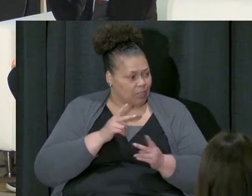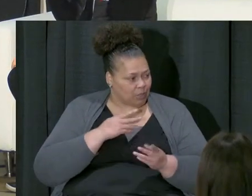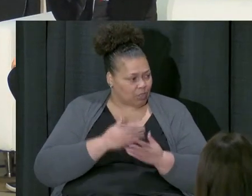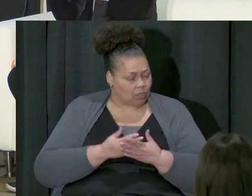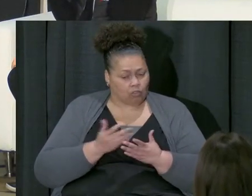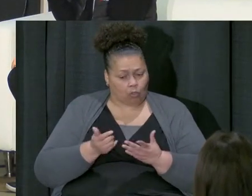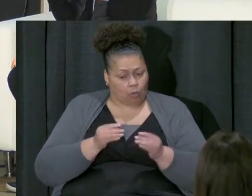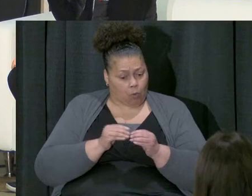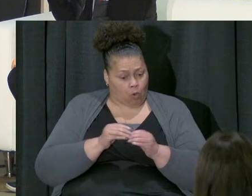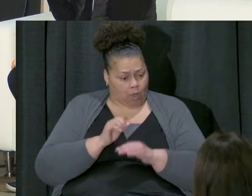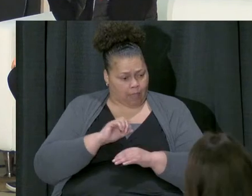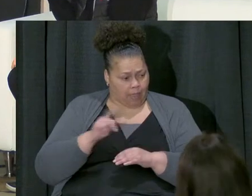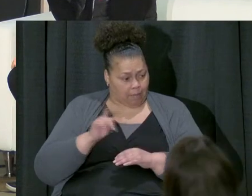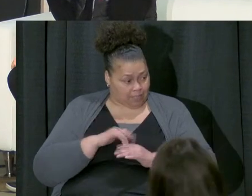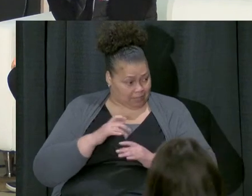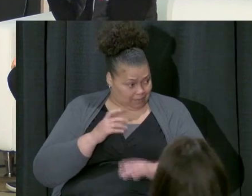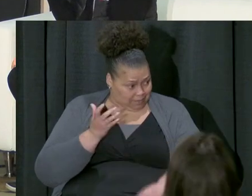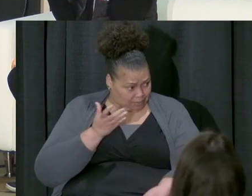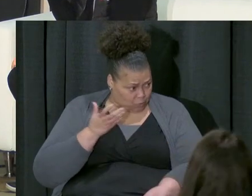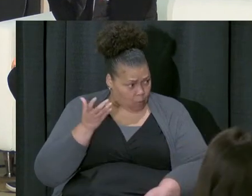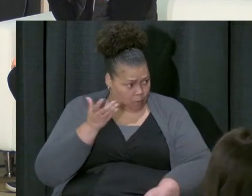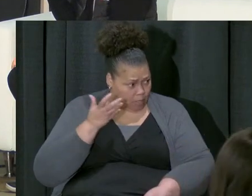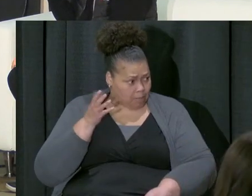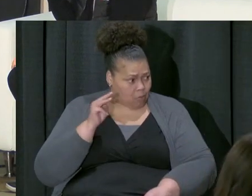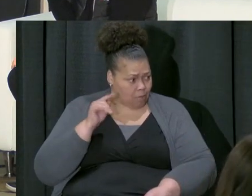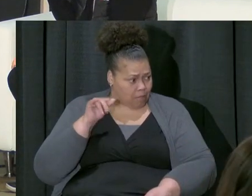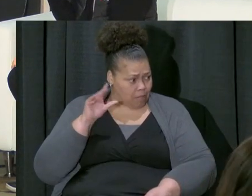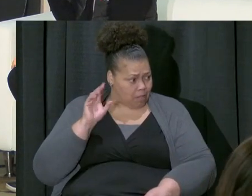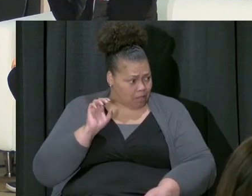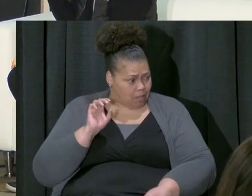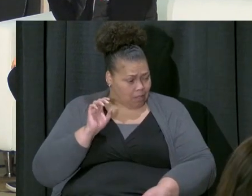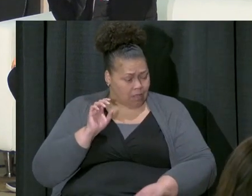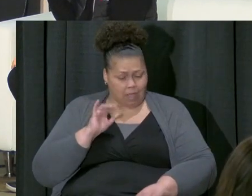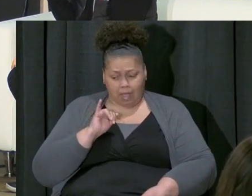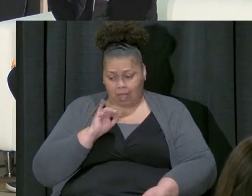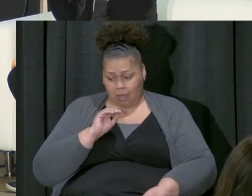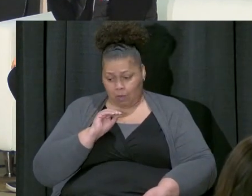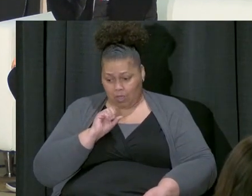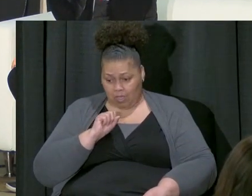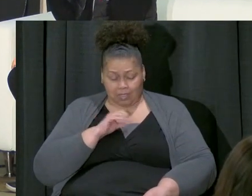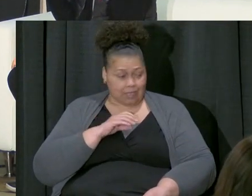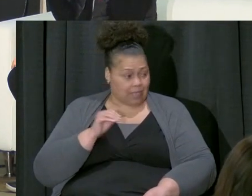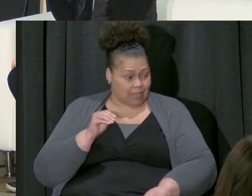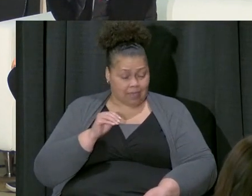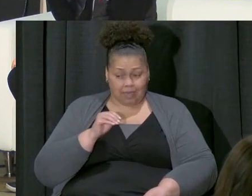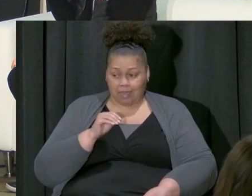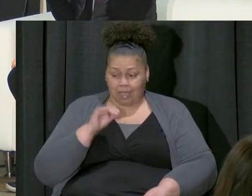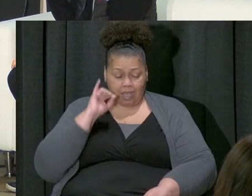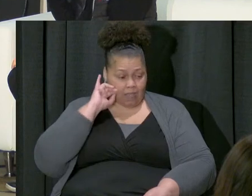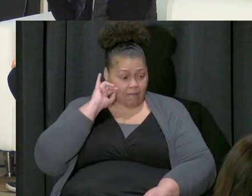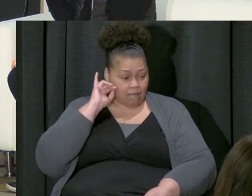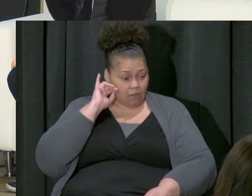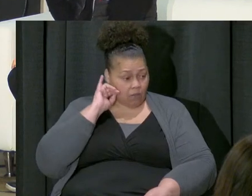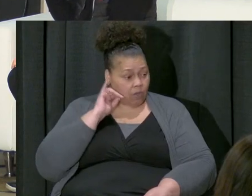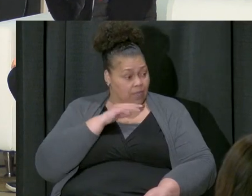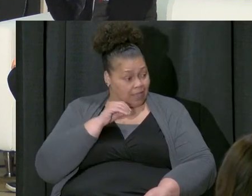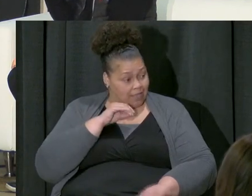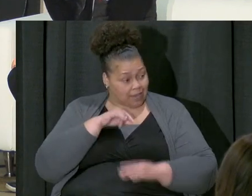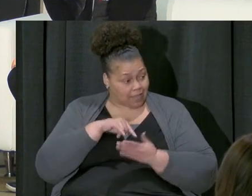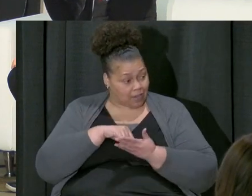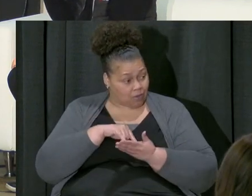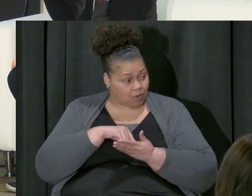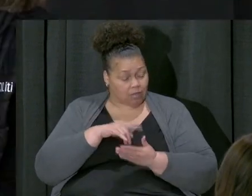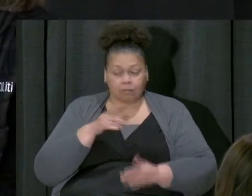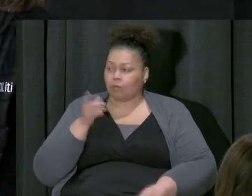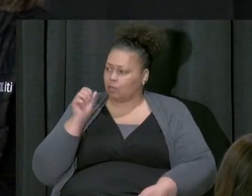it's mobile. It's on a mobile, so I can run it on an iOS, an iPhone device, and Android, both of those Yes, platforms?